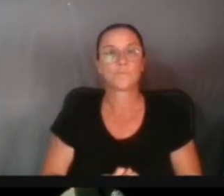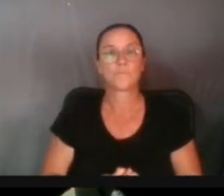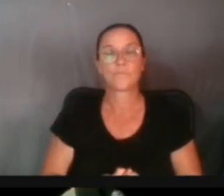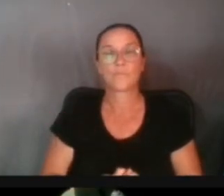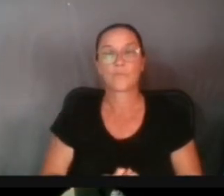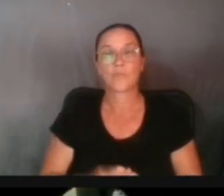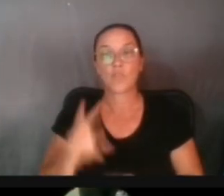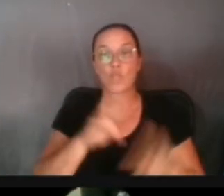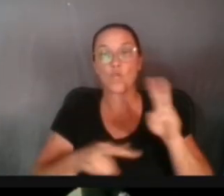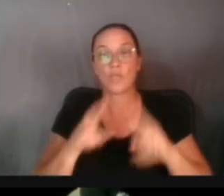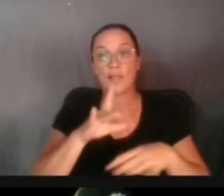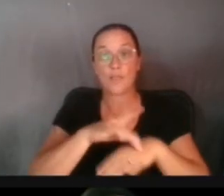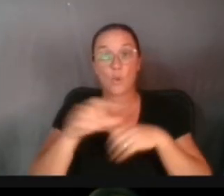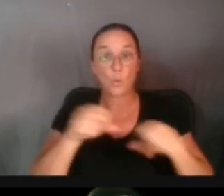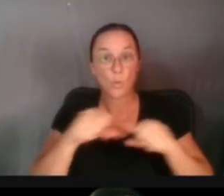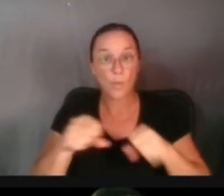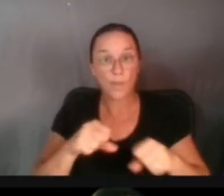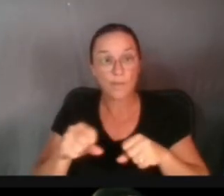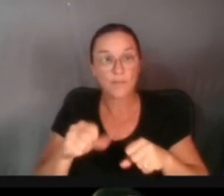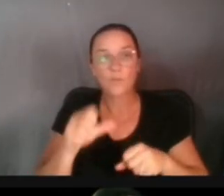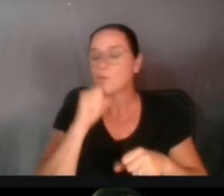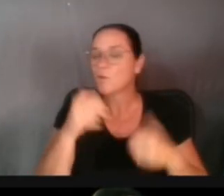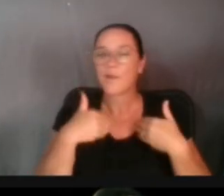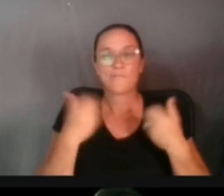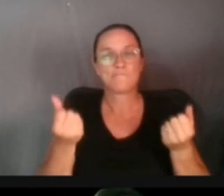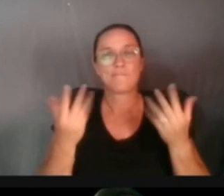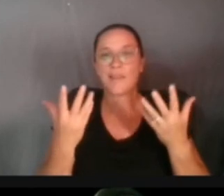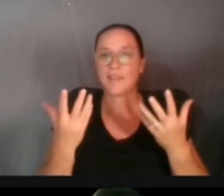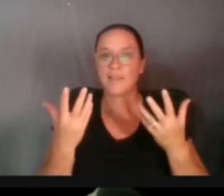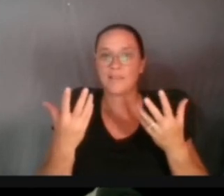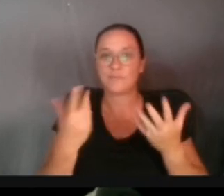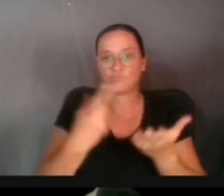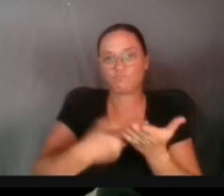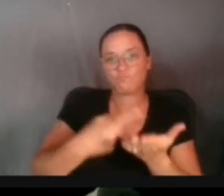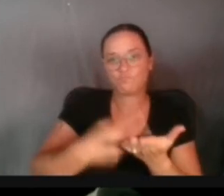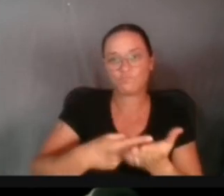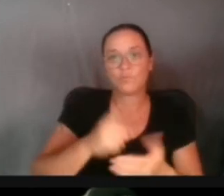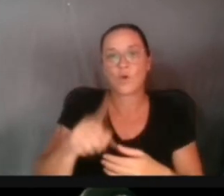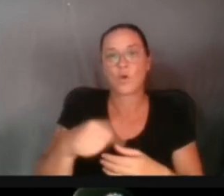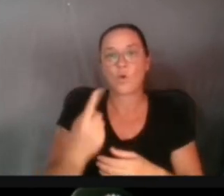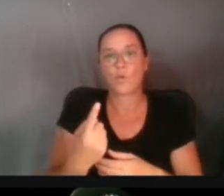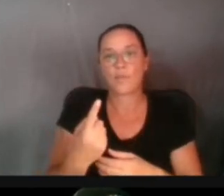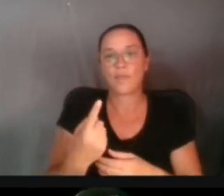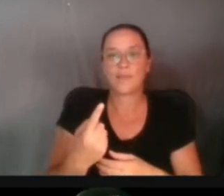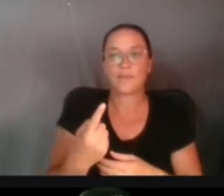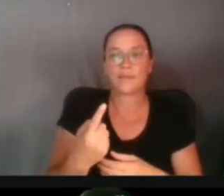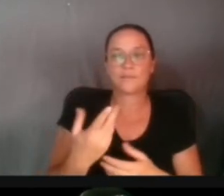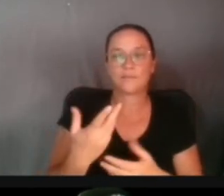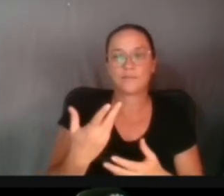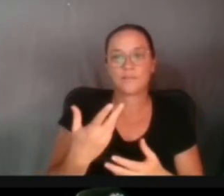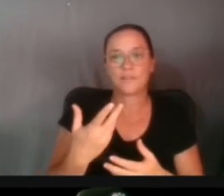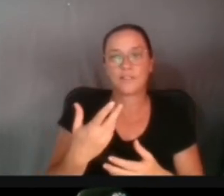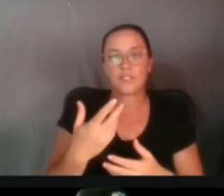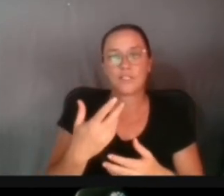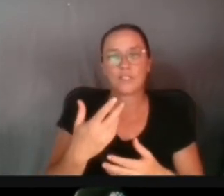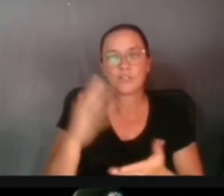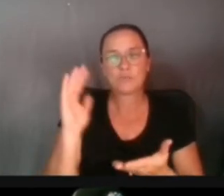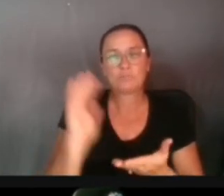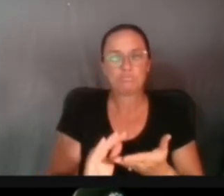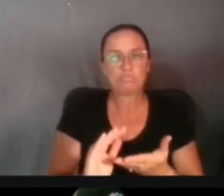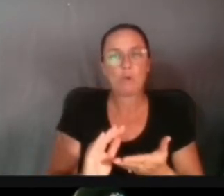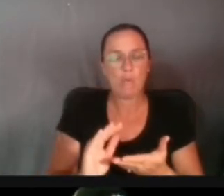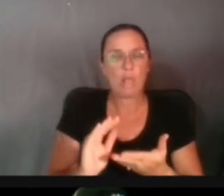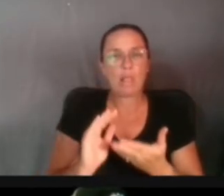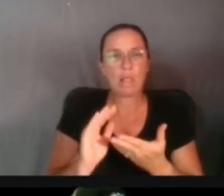at earthquakes, we don't have a lot of earthquakes really to talk about, only a good amount of small ones, mostly around